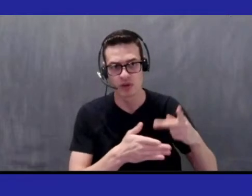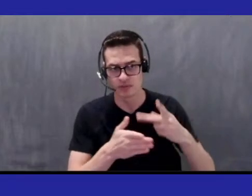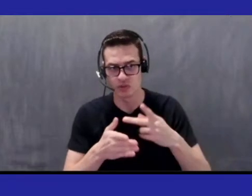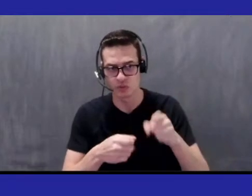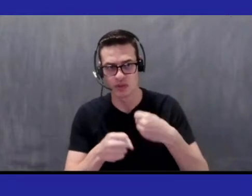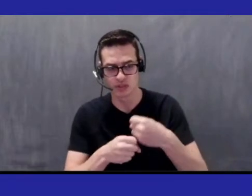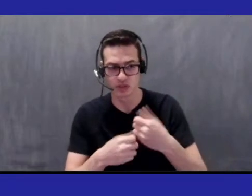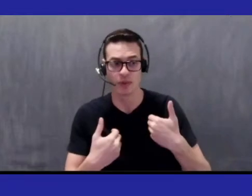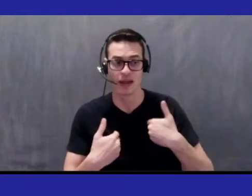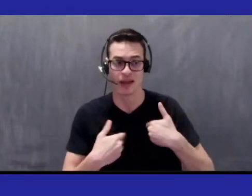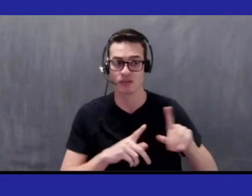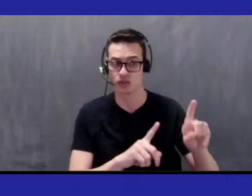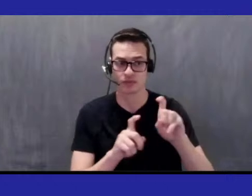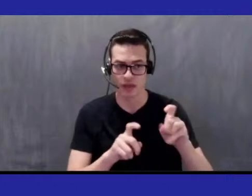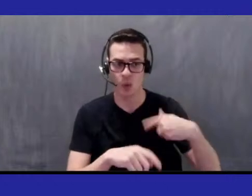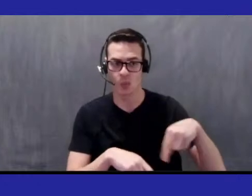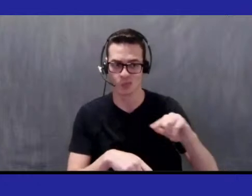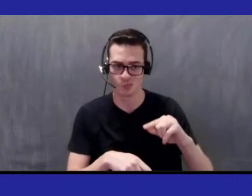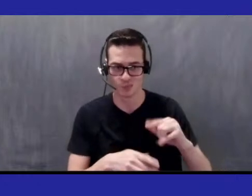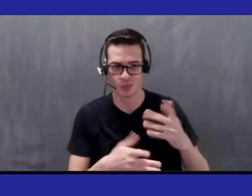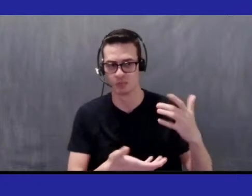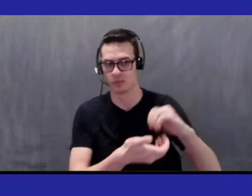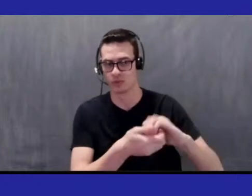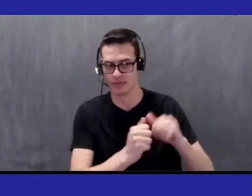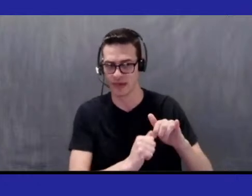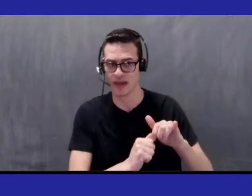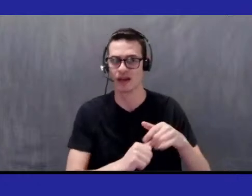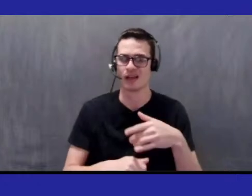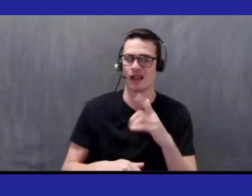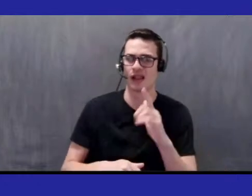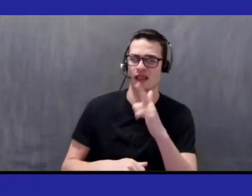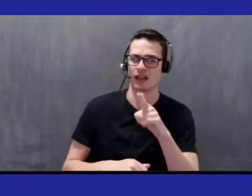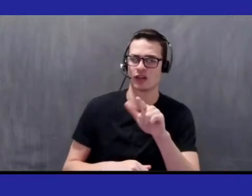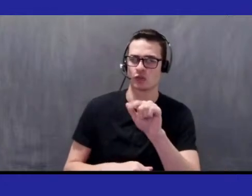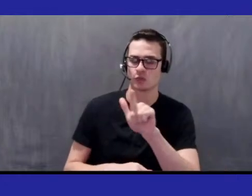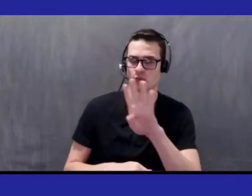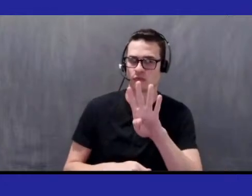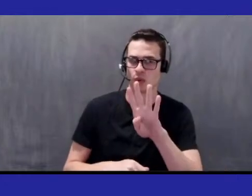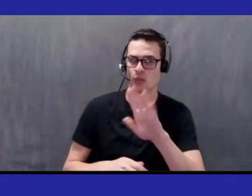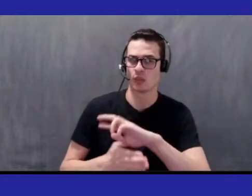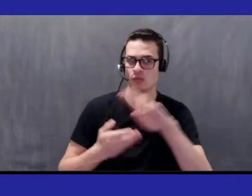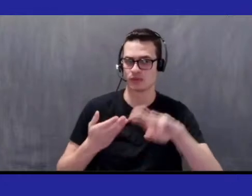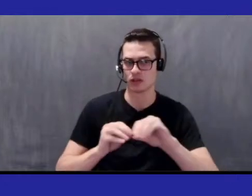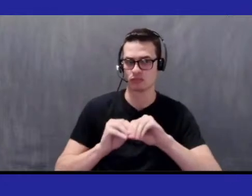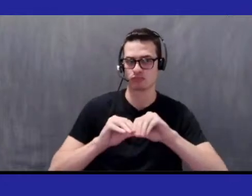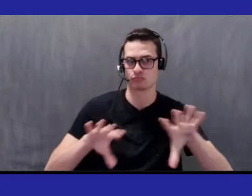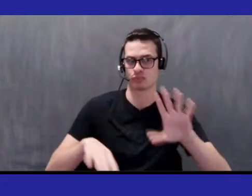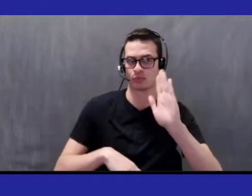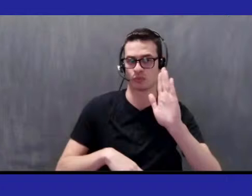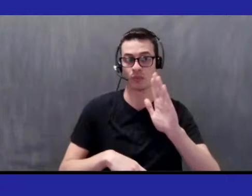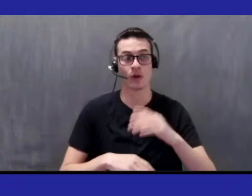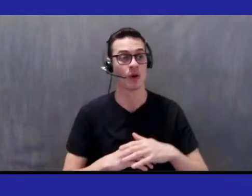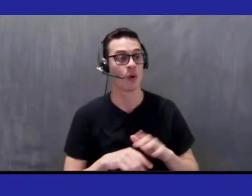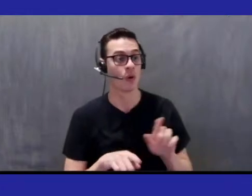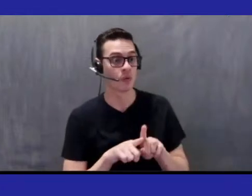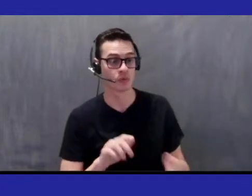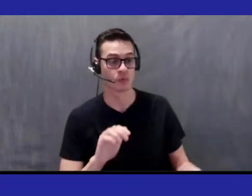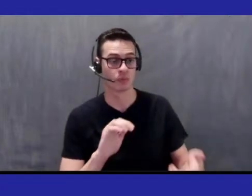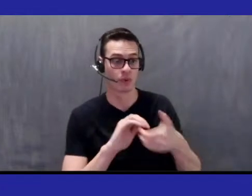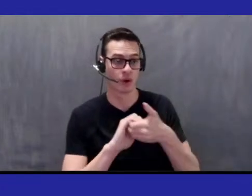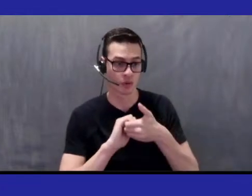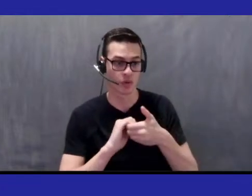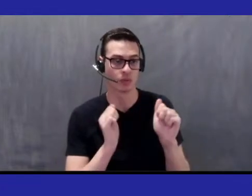Project in collaboration with IHI, and that's to increase affirmative care to all our